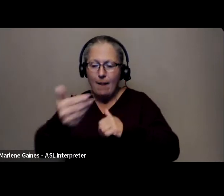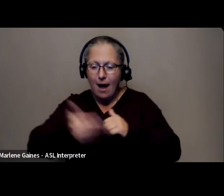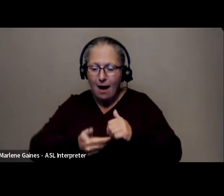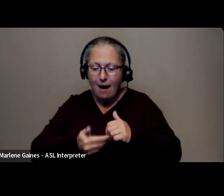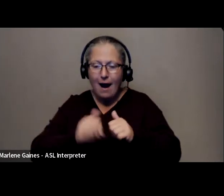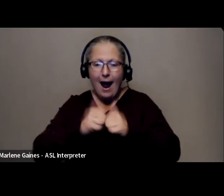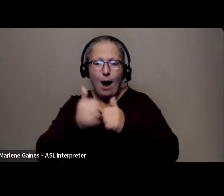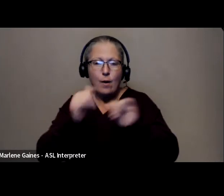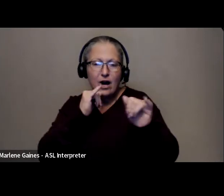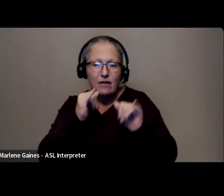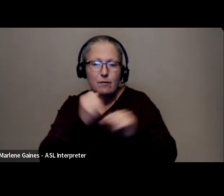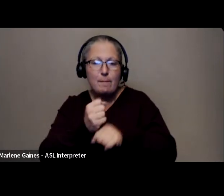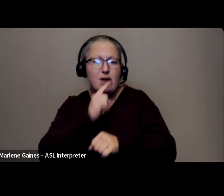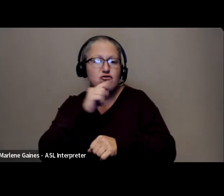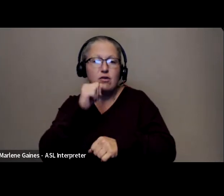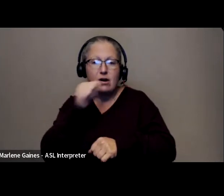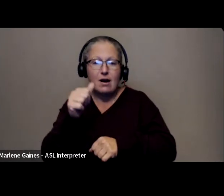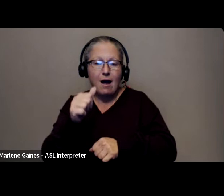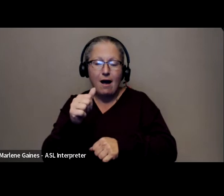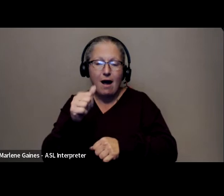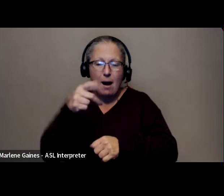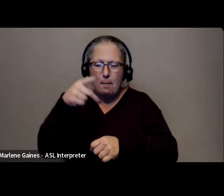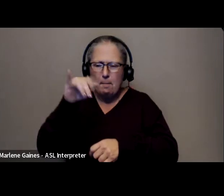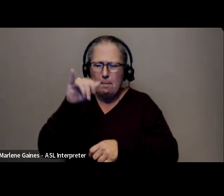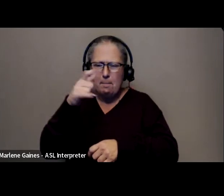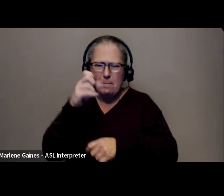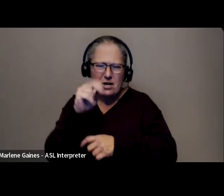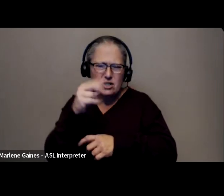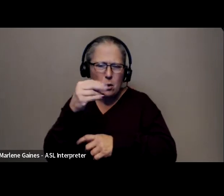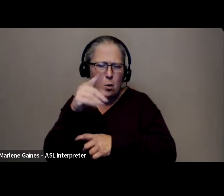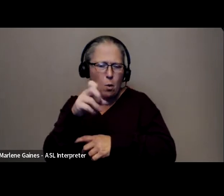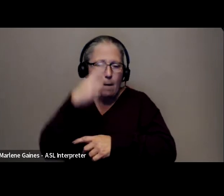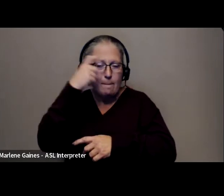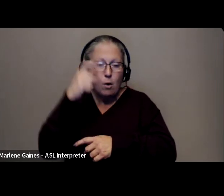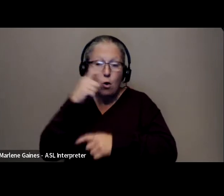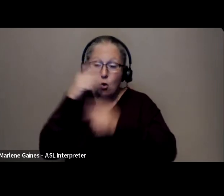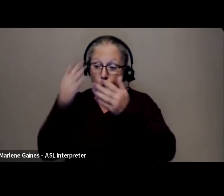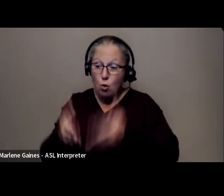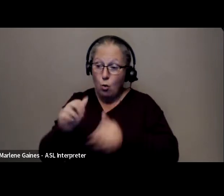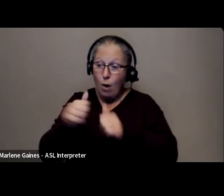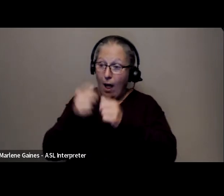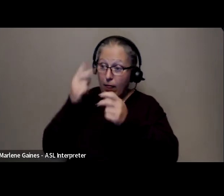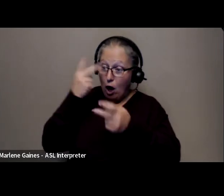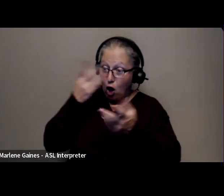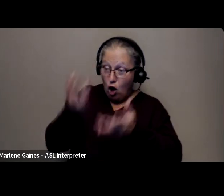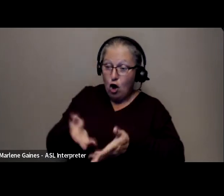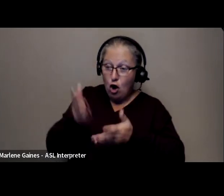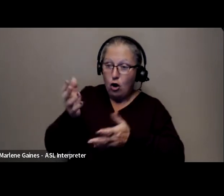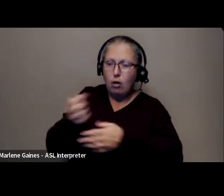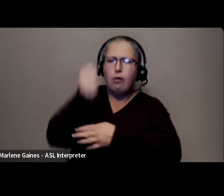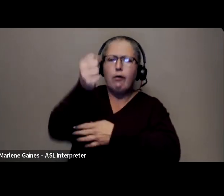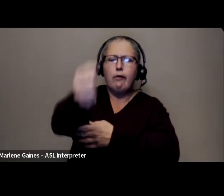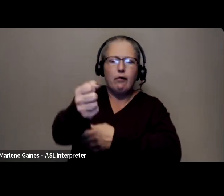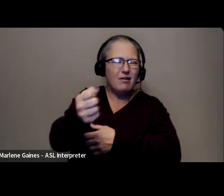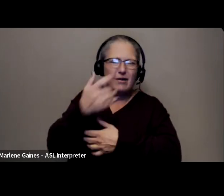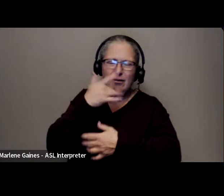make sure we're not placing people, pigeonholing people because of, you know, who they are, how they look. making sure they're not feeling isolated. I